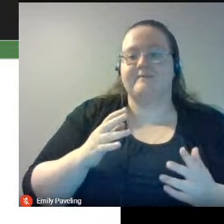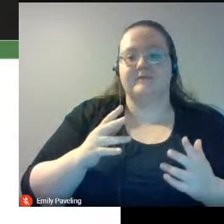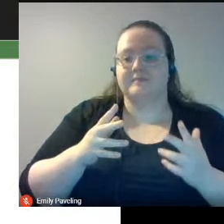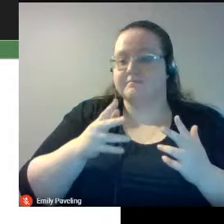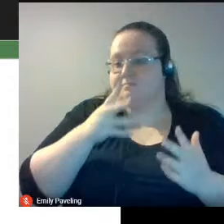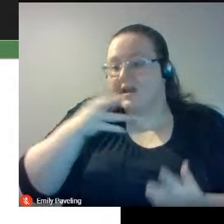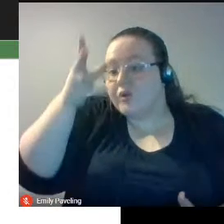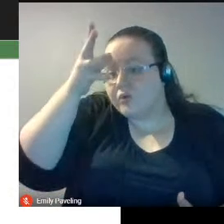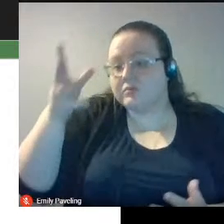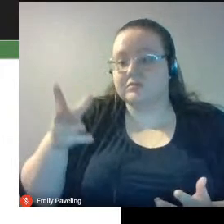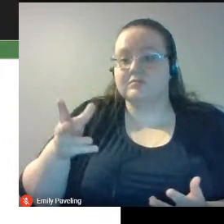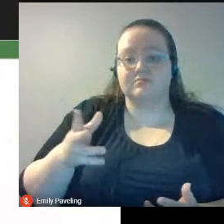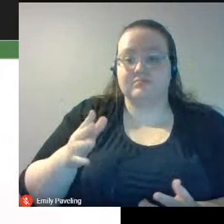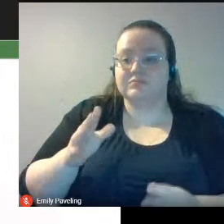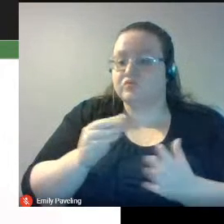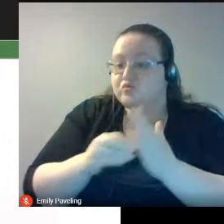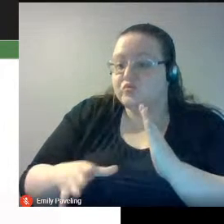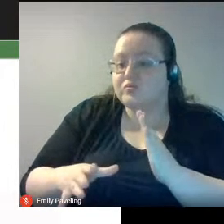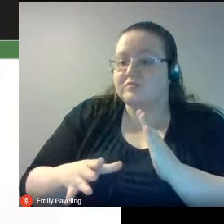as well.